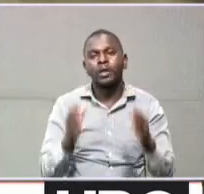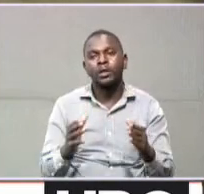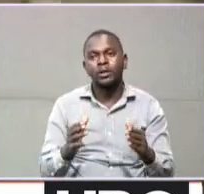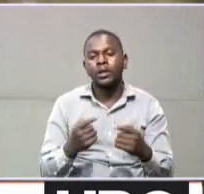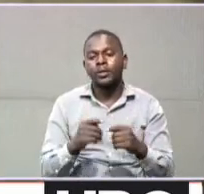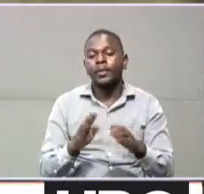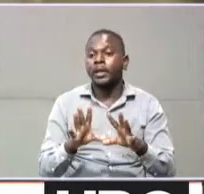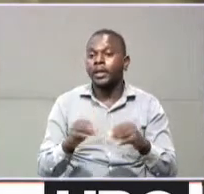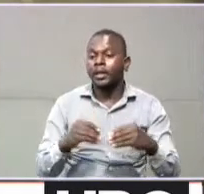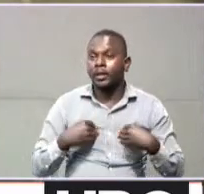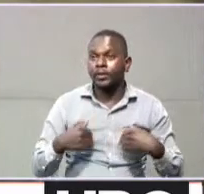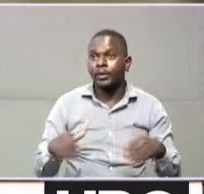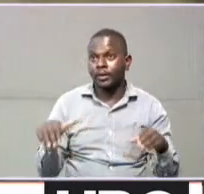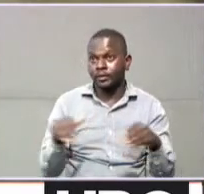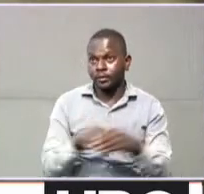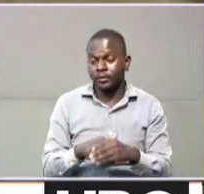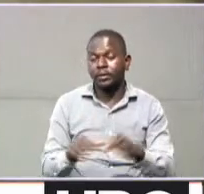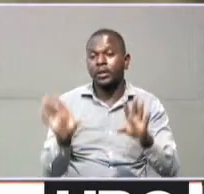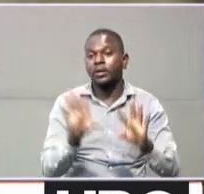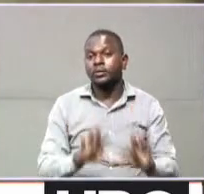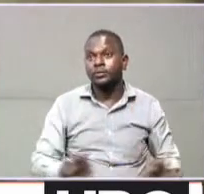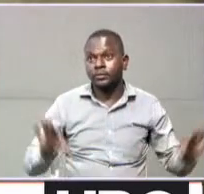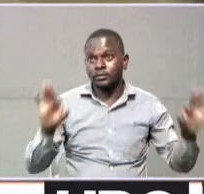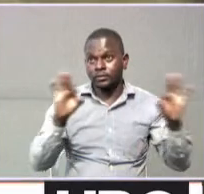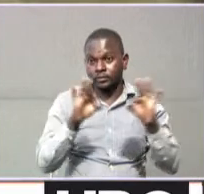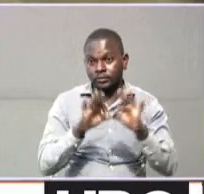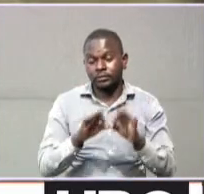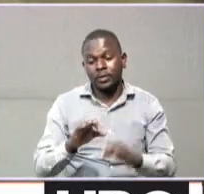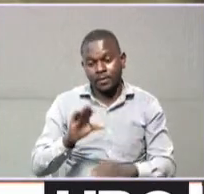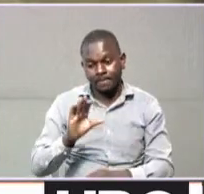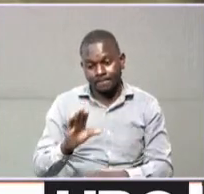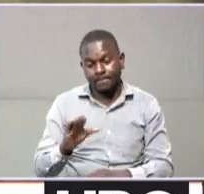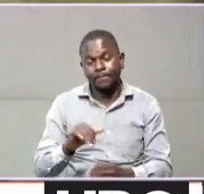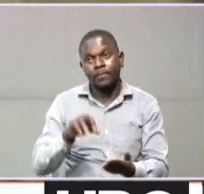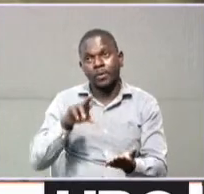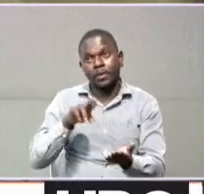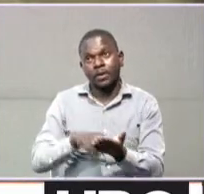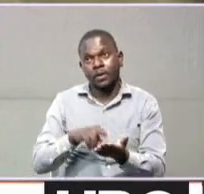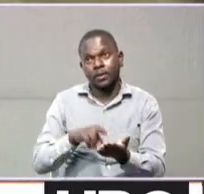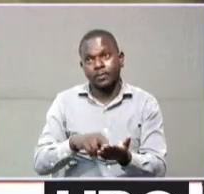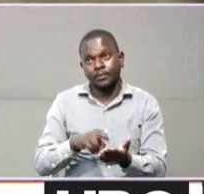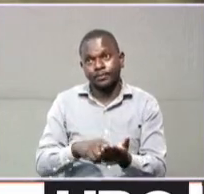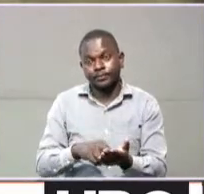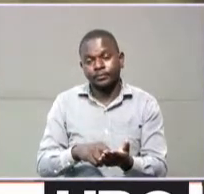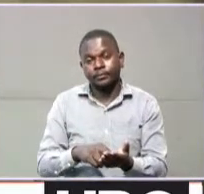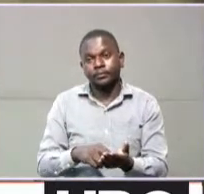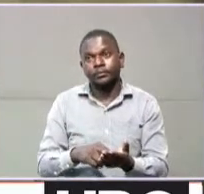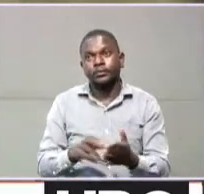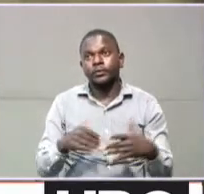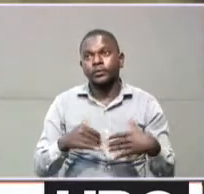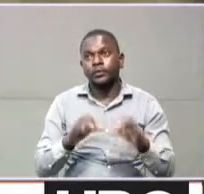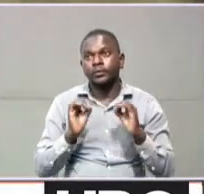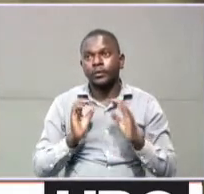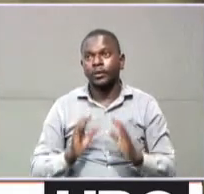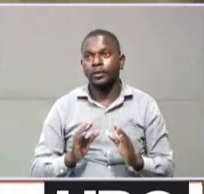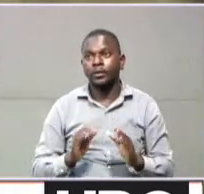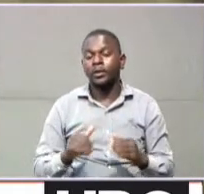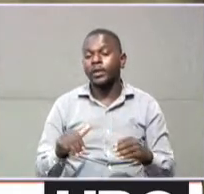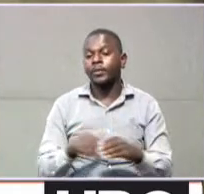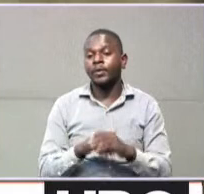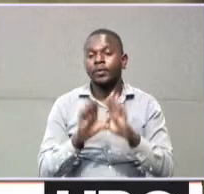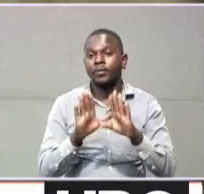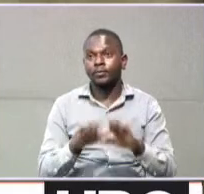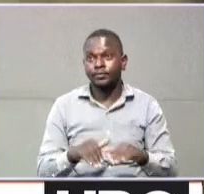i allowed the member for purposes of him recording his discontent as the name of this